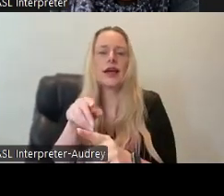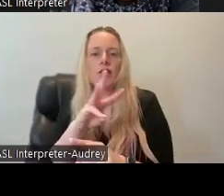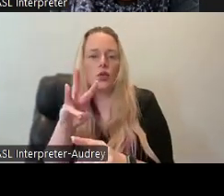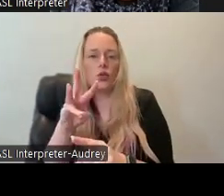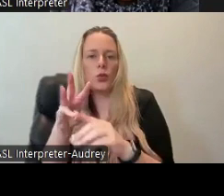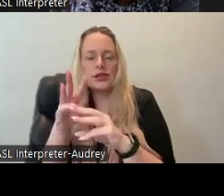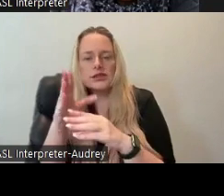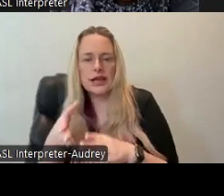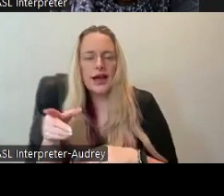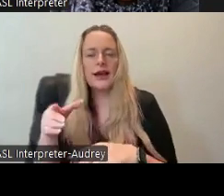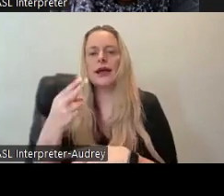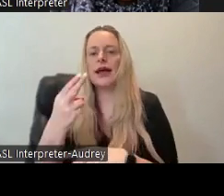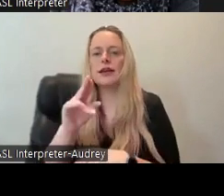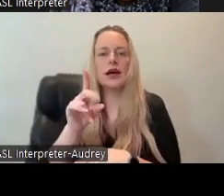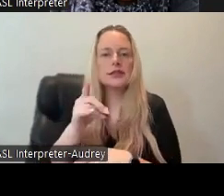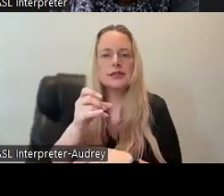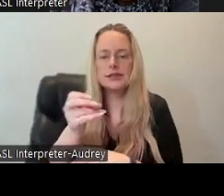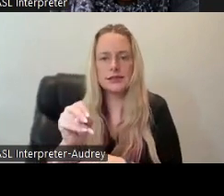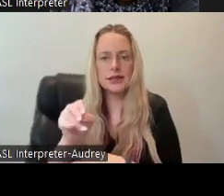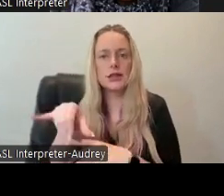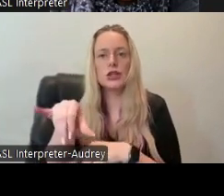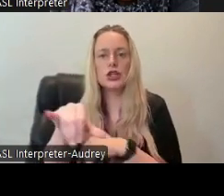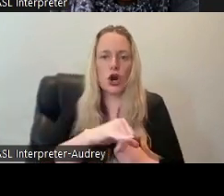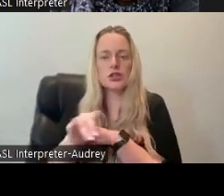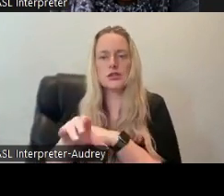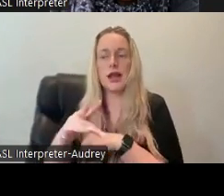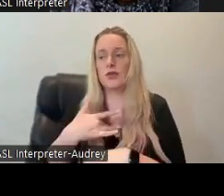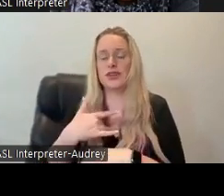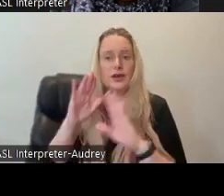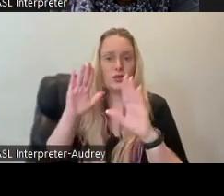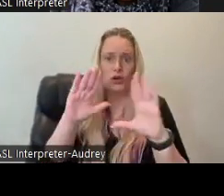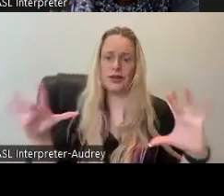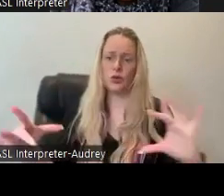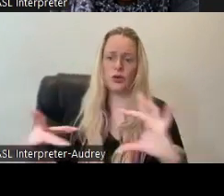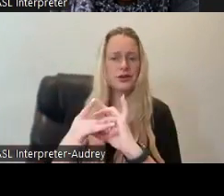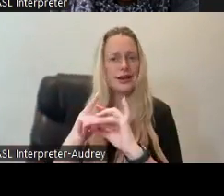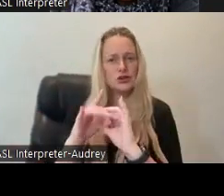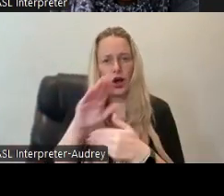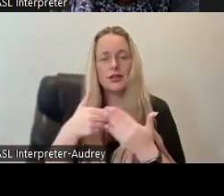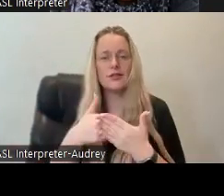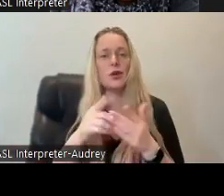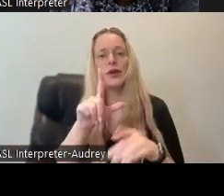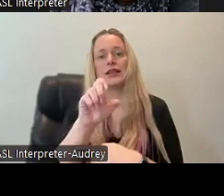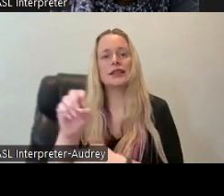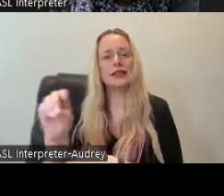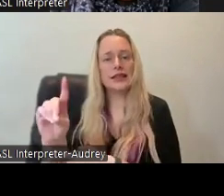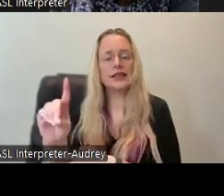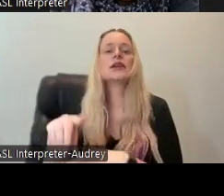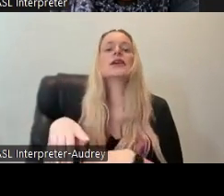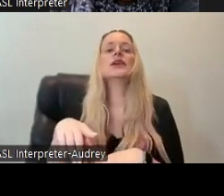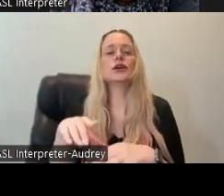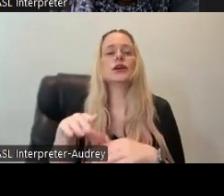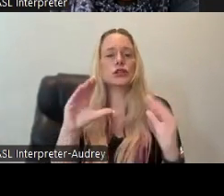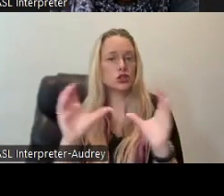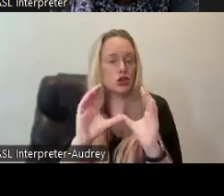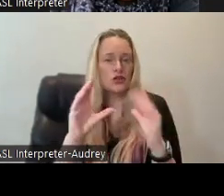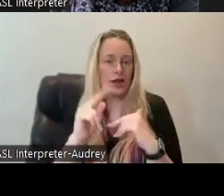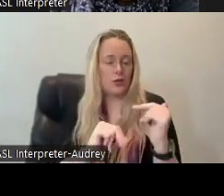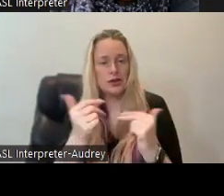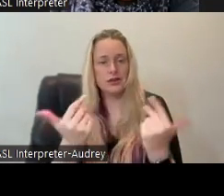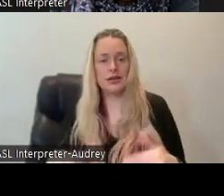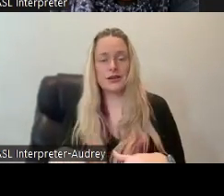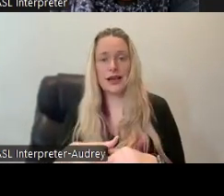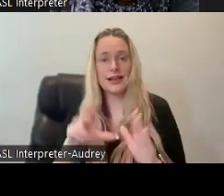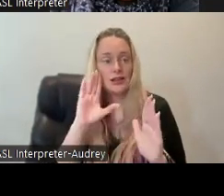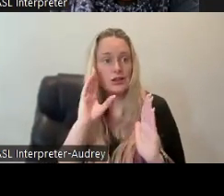Side and Hudson Yards. I really think it's going to be a great thing. I love the fact that it's going to be a LEED certified building, and the renderings that we were presented with today